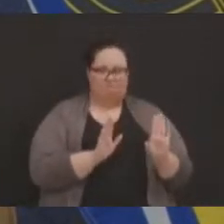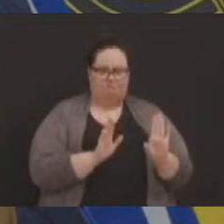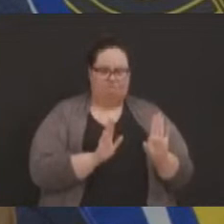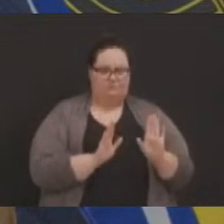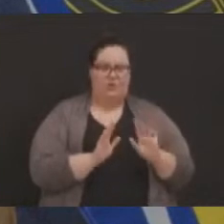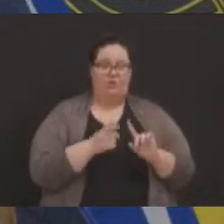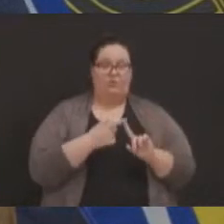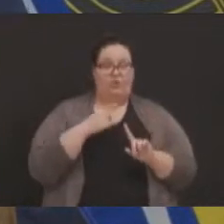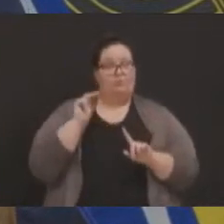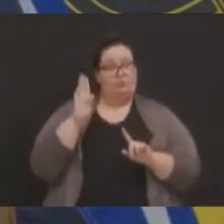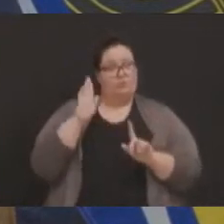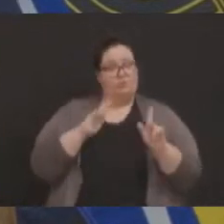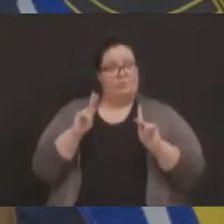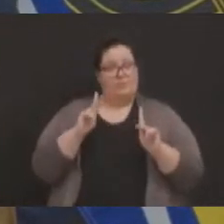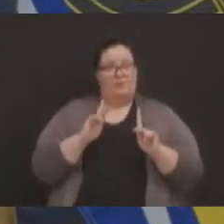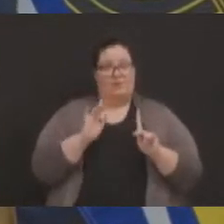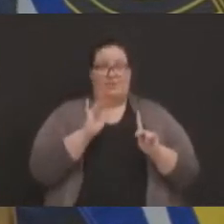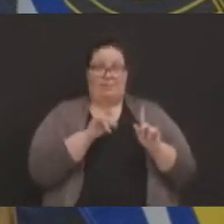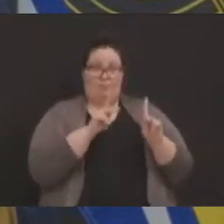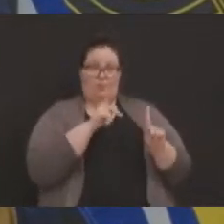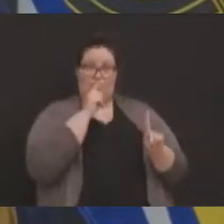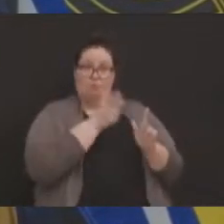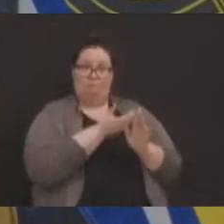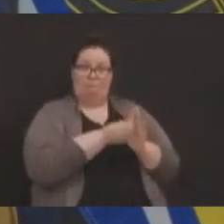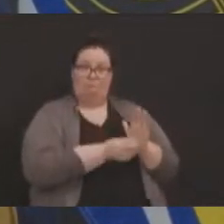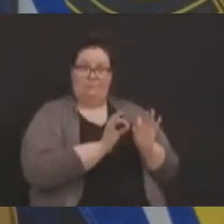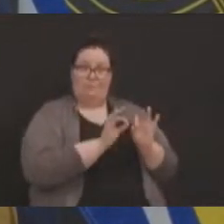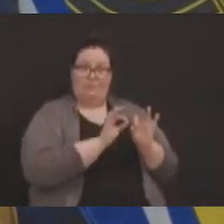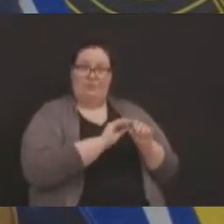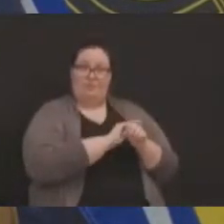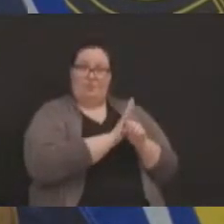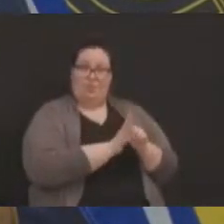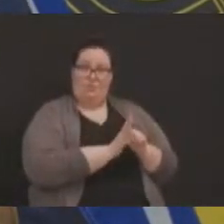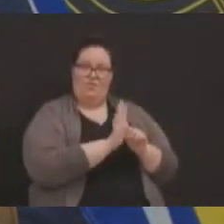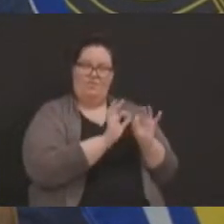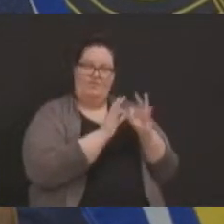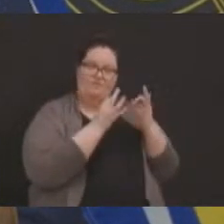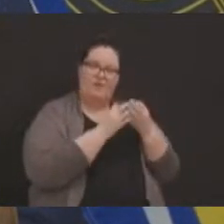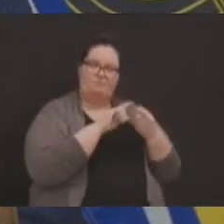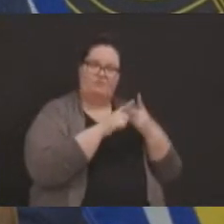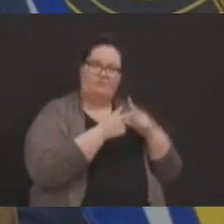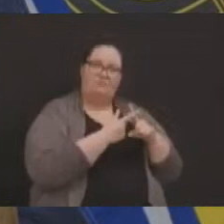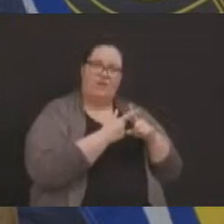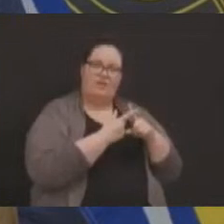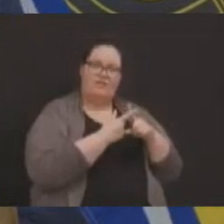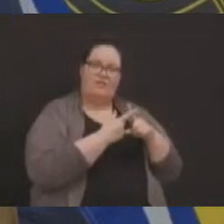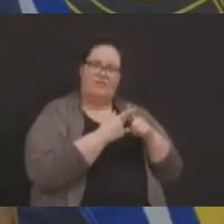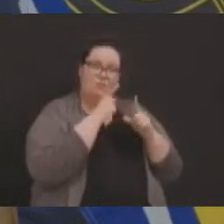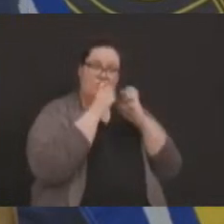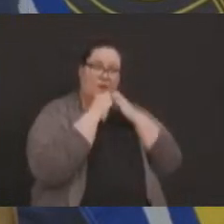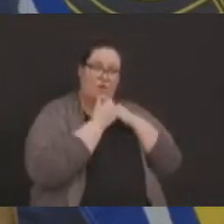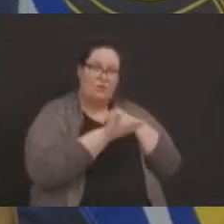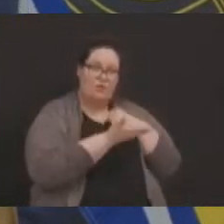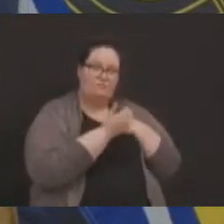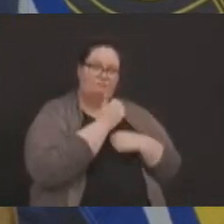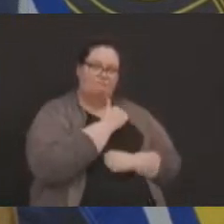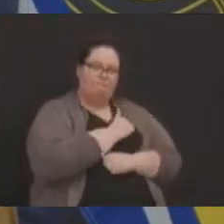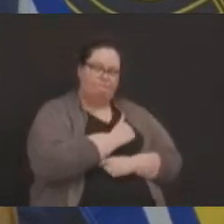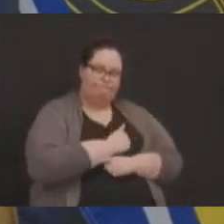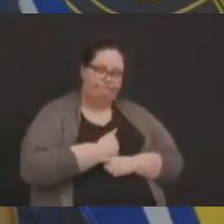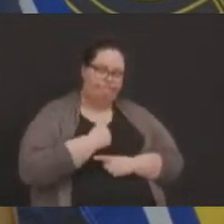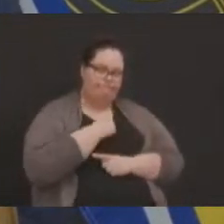The number of active cases today, as well as the overall number of active cases, continue to be higher than we need them to